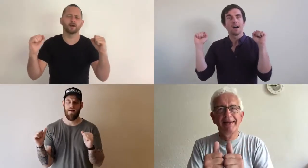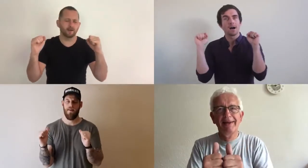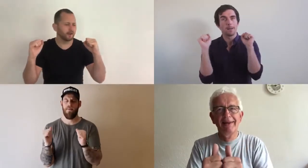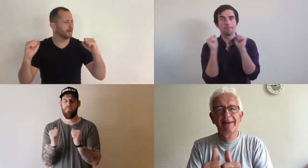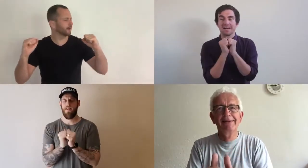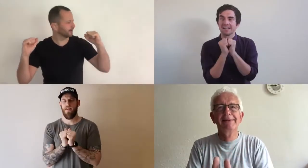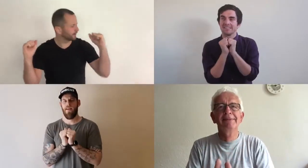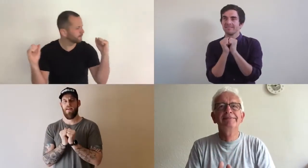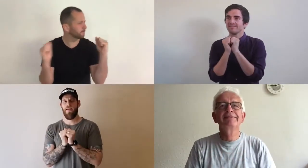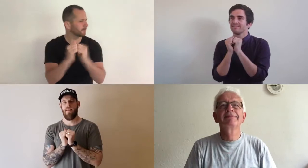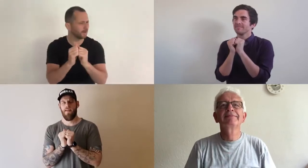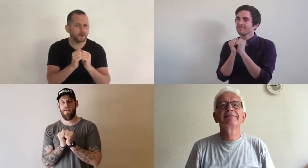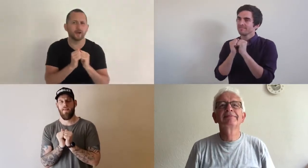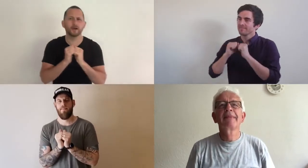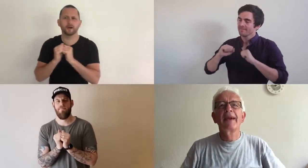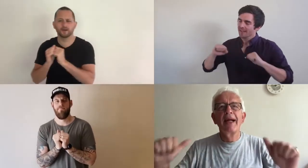Oh,